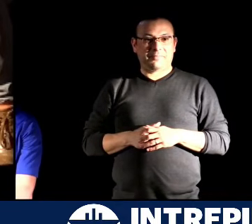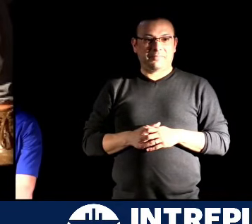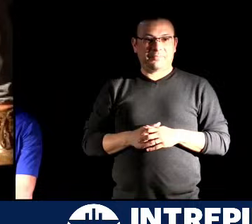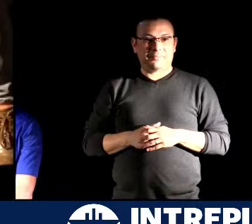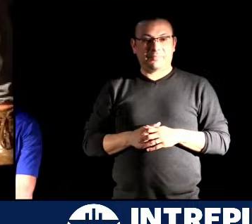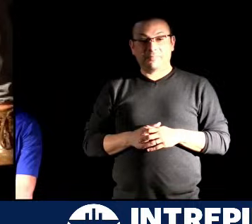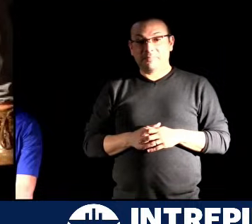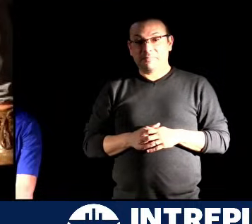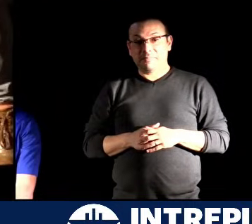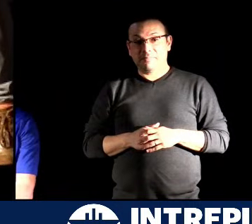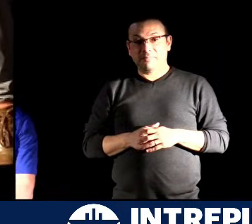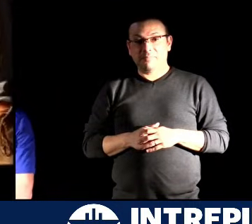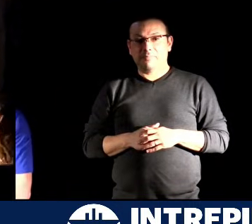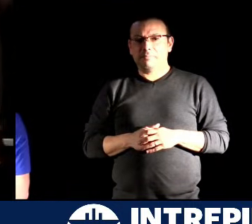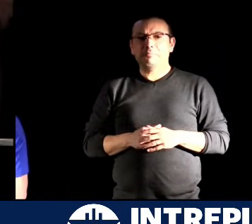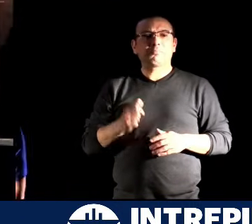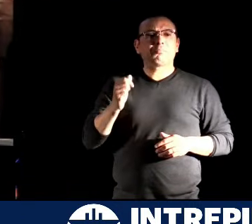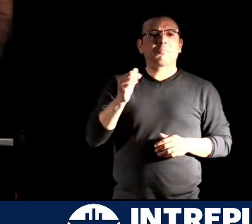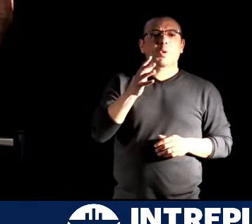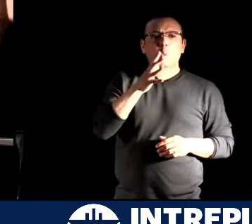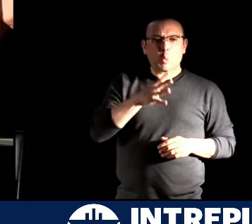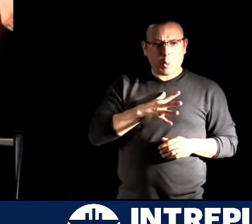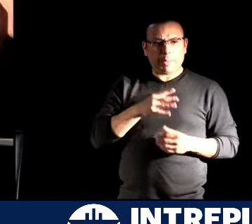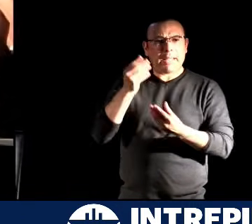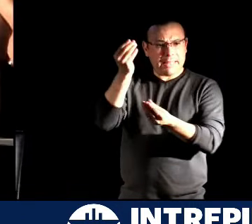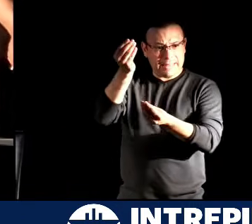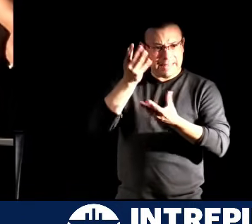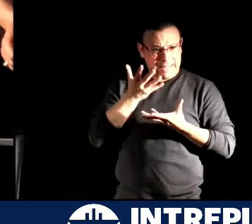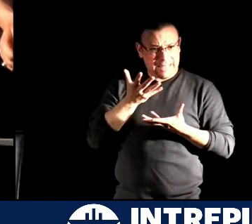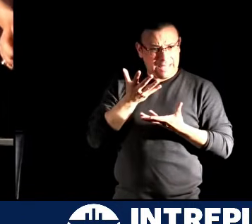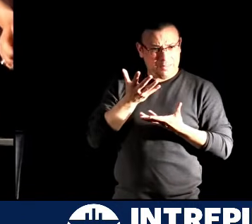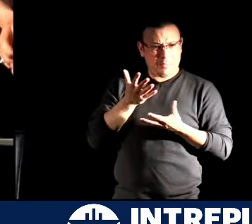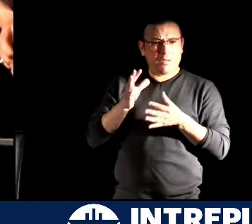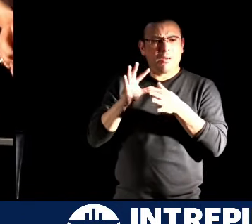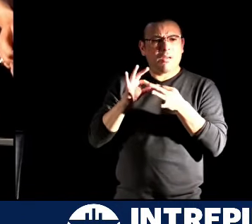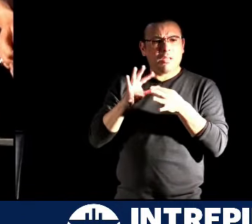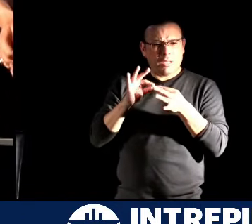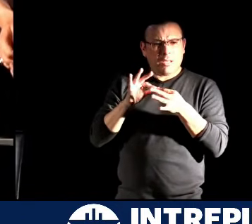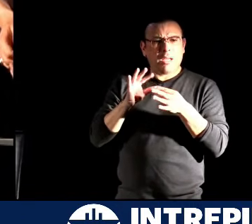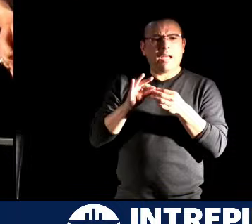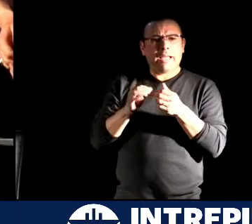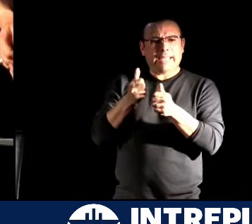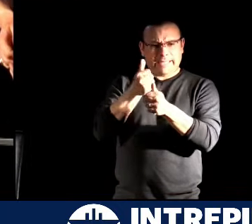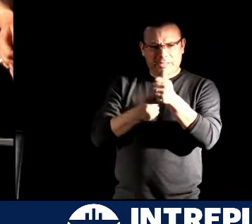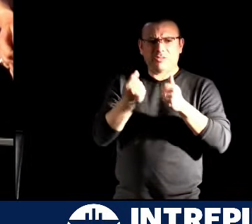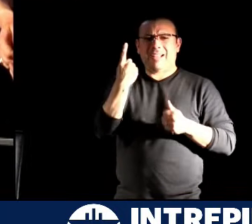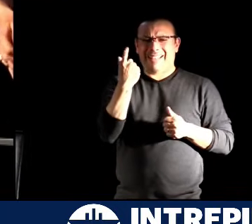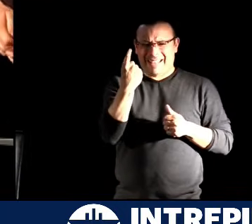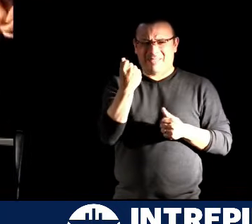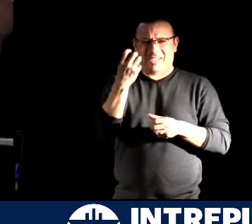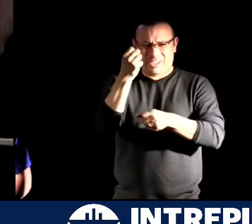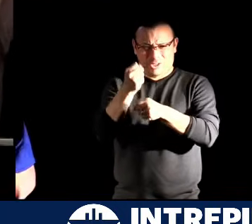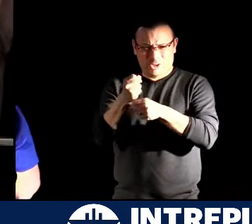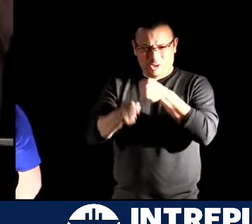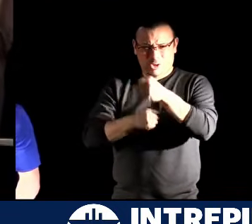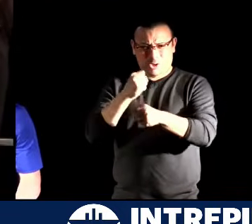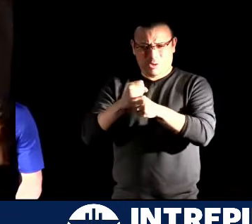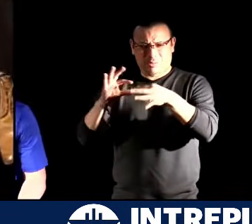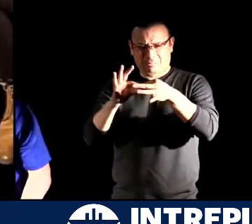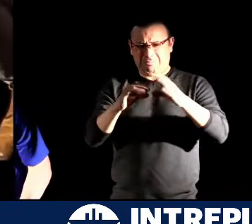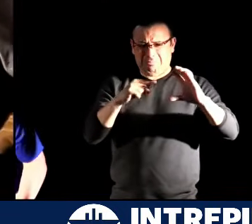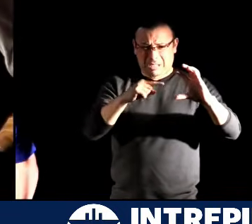Hello. Could you tell me something about every 11 years has to deal with the sun? Yes.